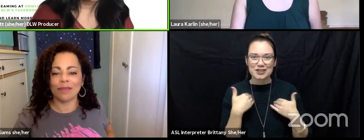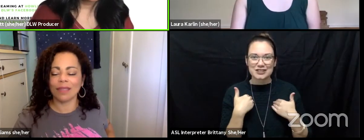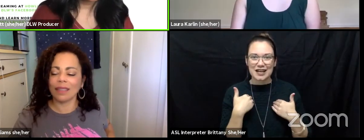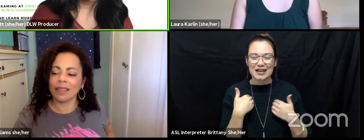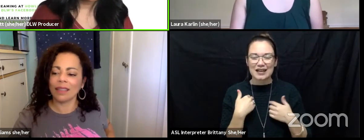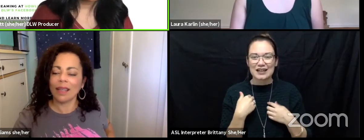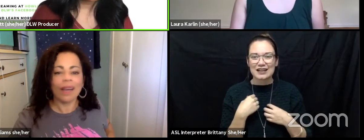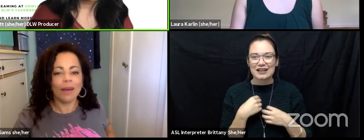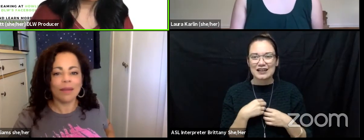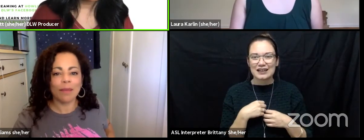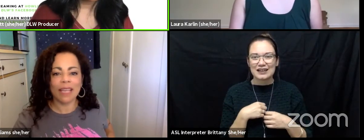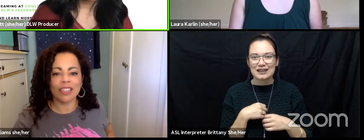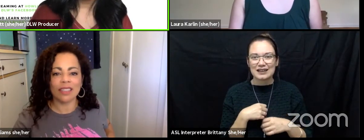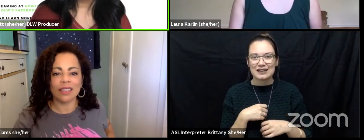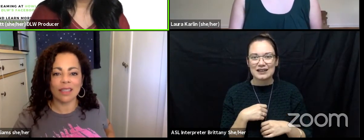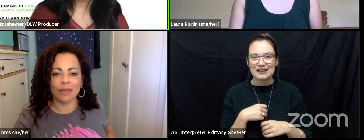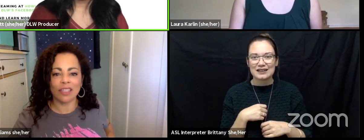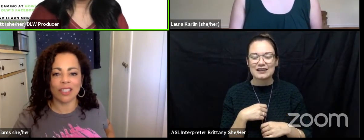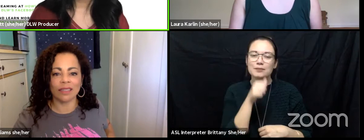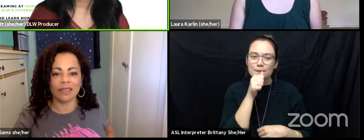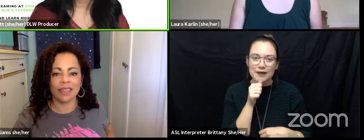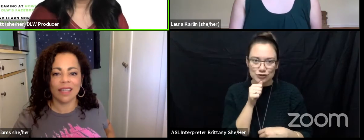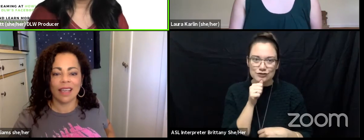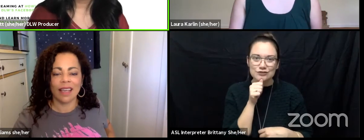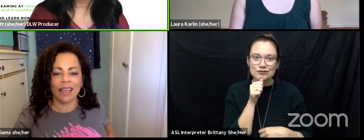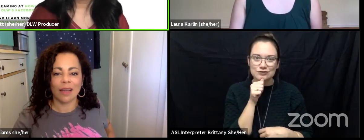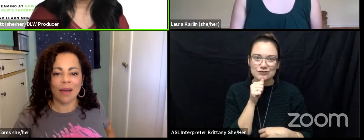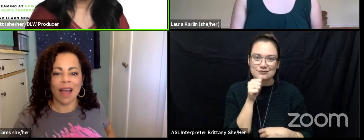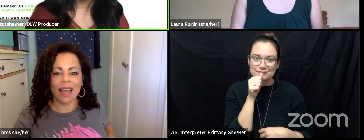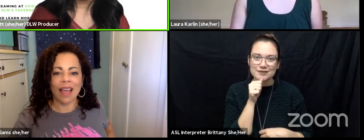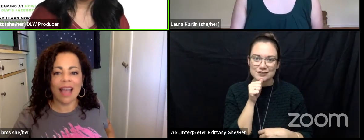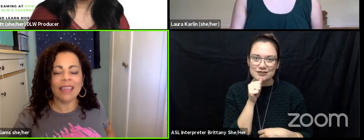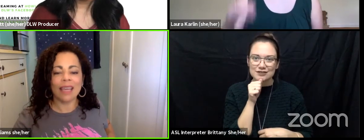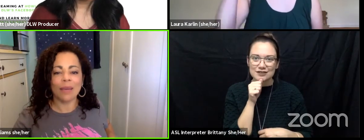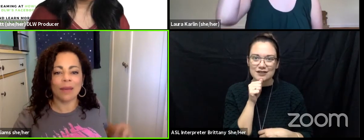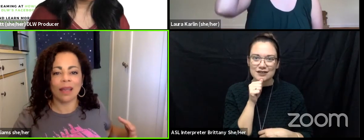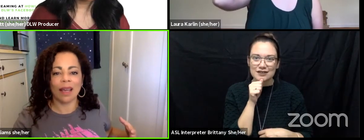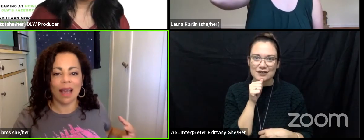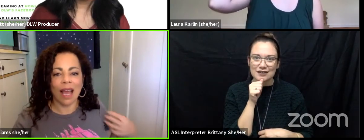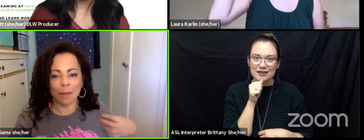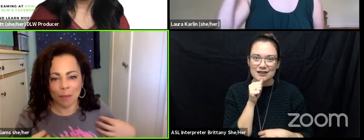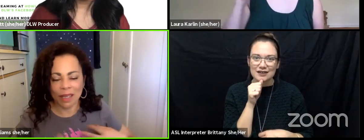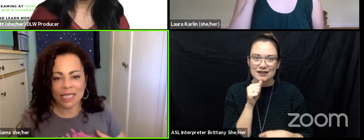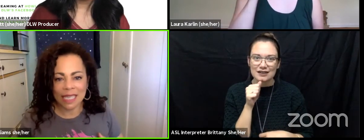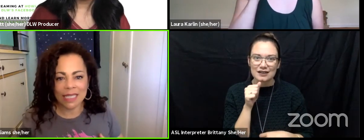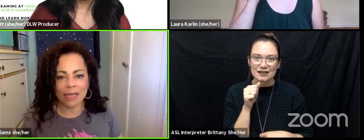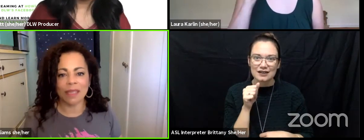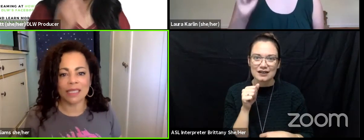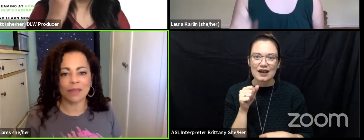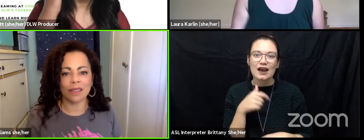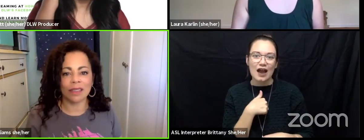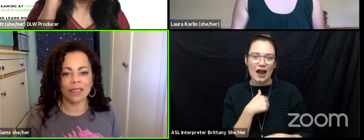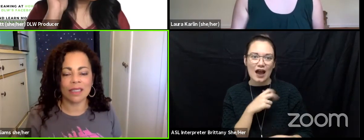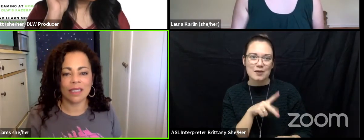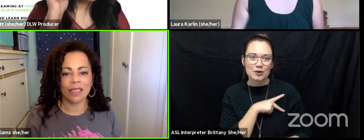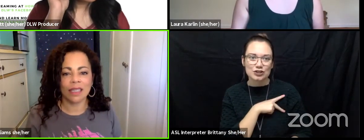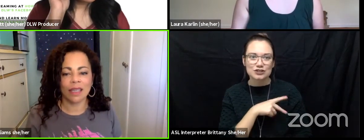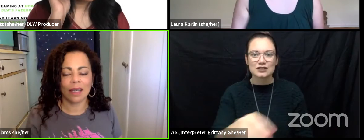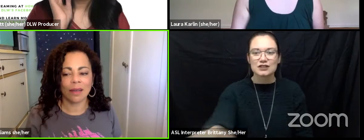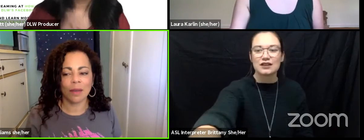of, patience and vision. You know, I think when I'm personally in something